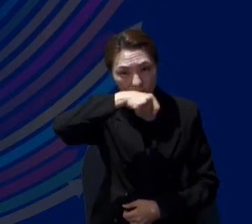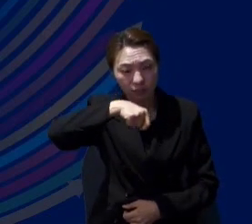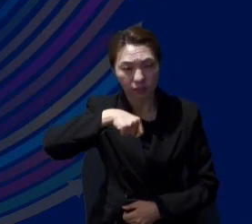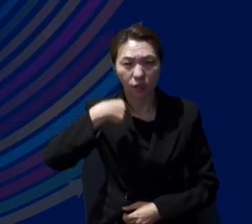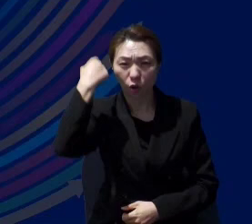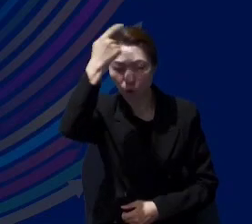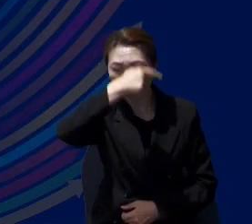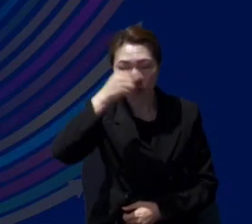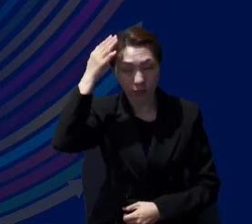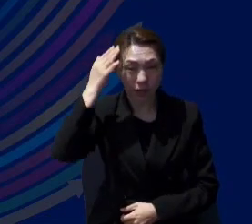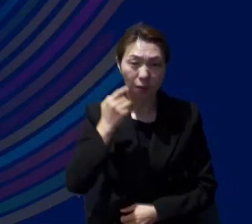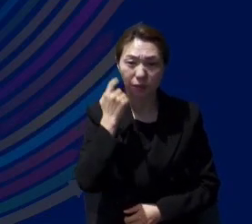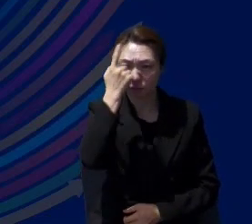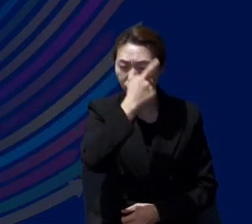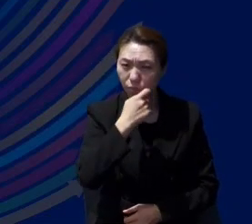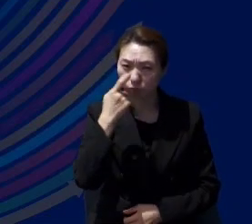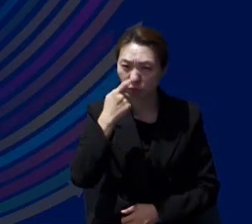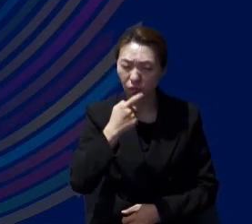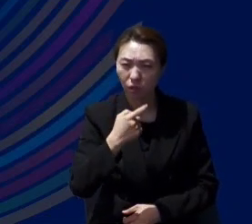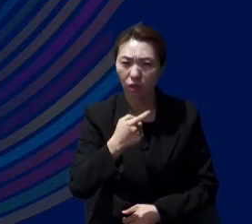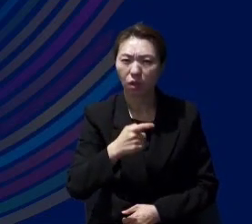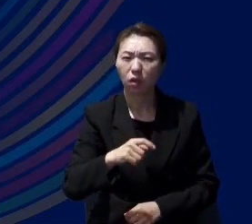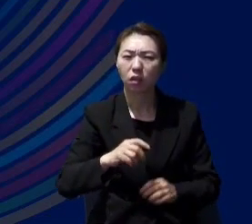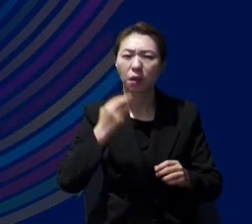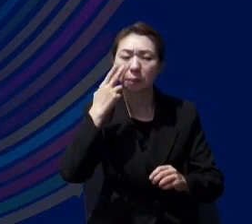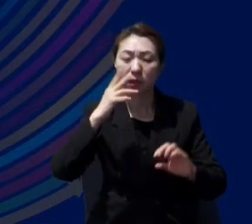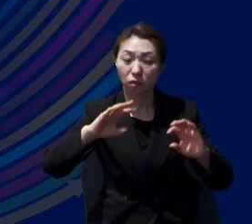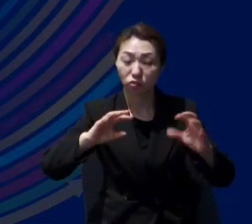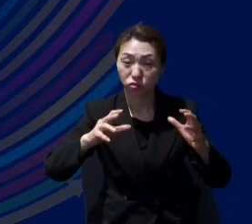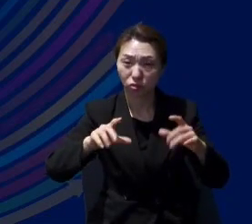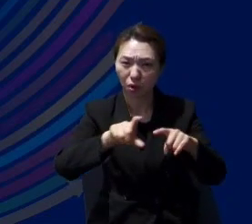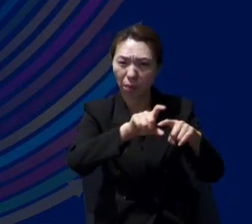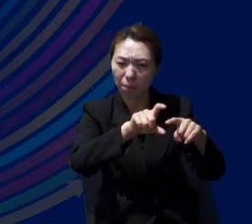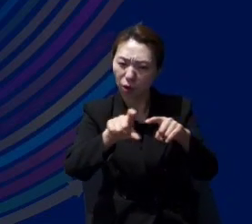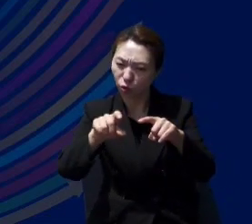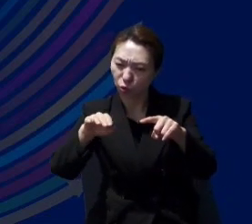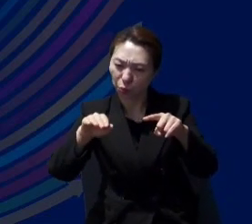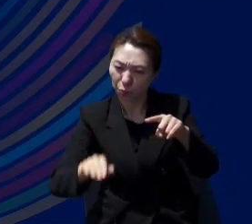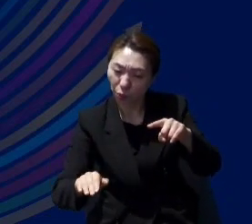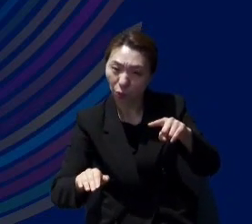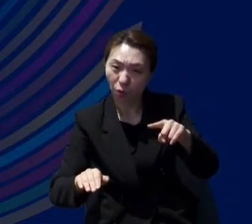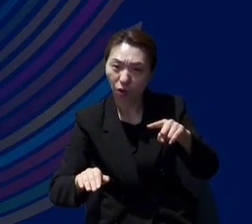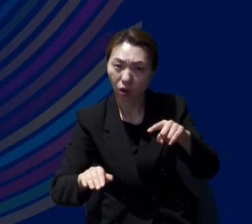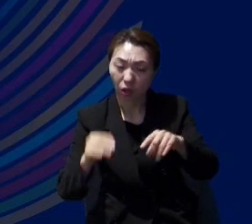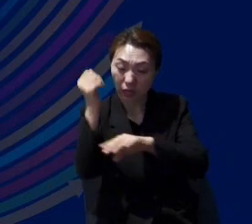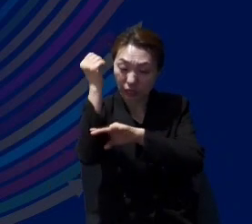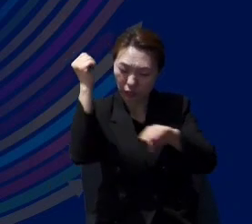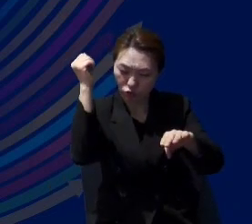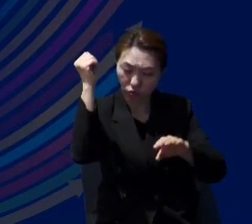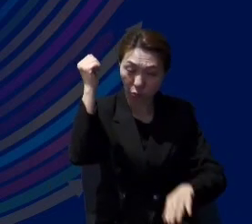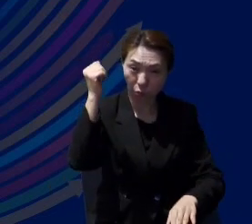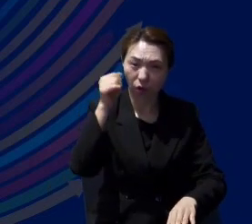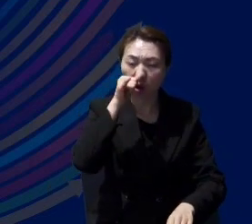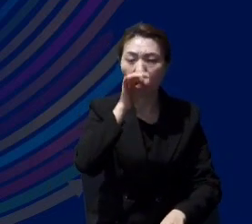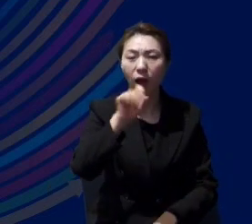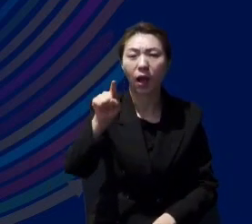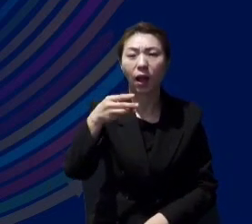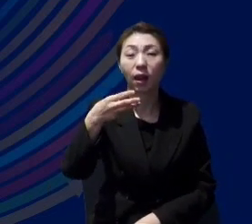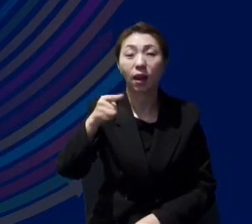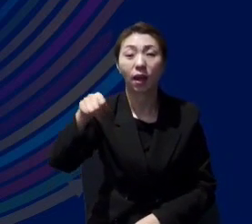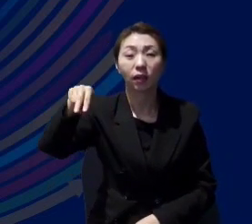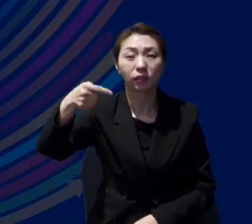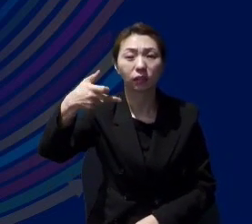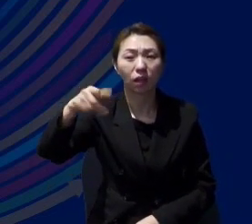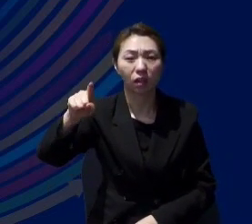expectancy in the American Indian Alaska Native population, which is abbreviated as AIAN here, even less than in the Black population. And then conversely,